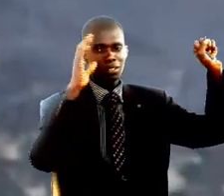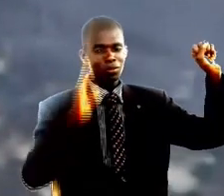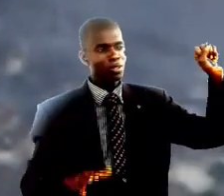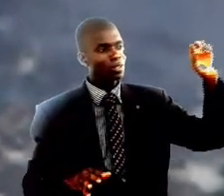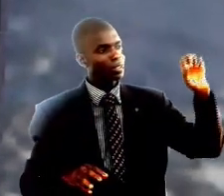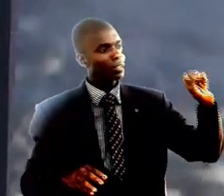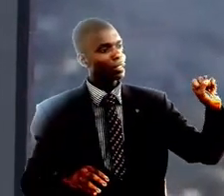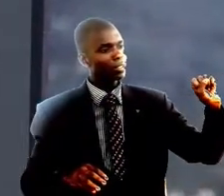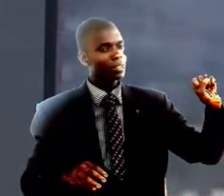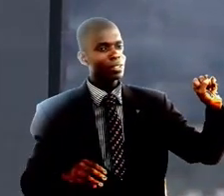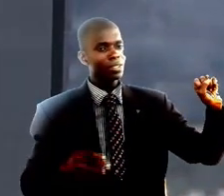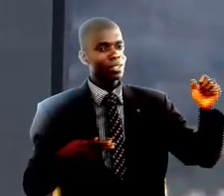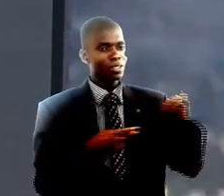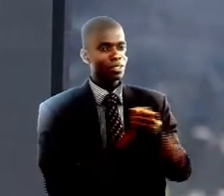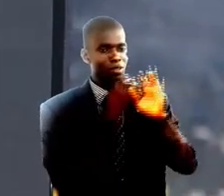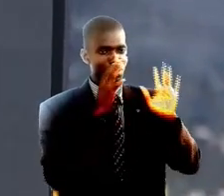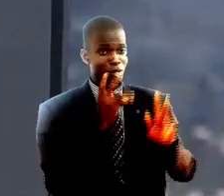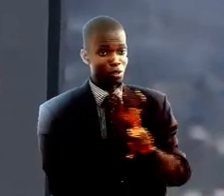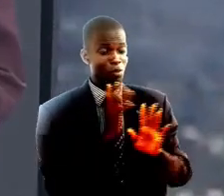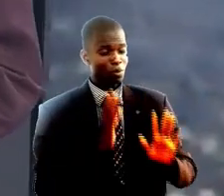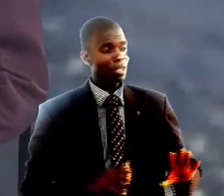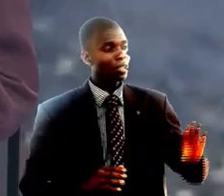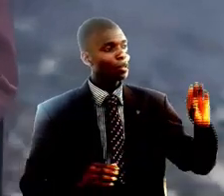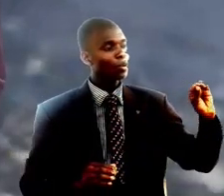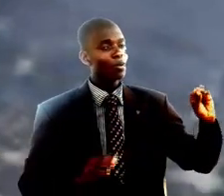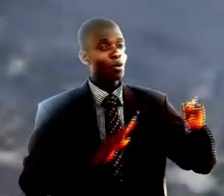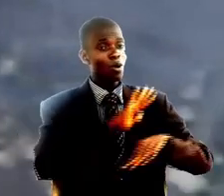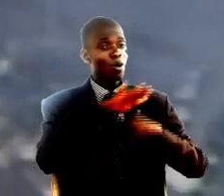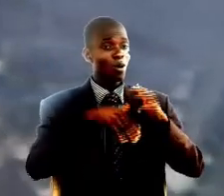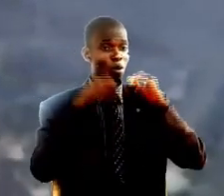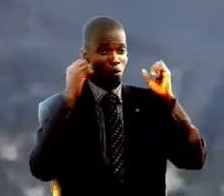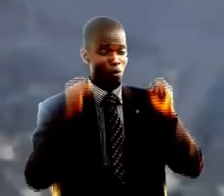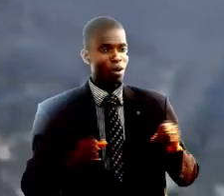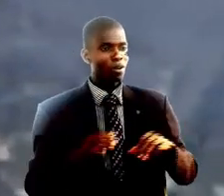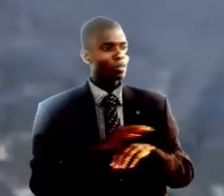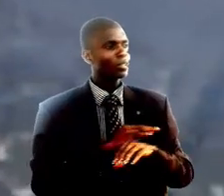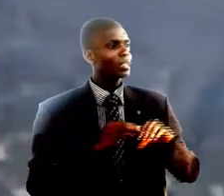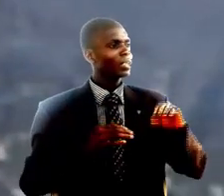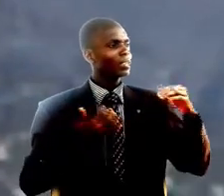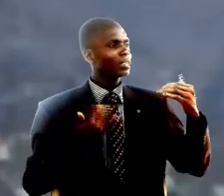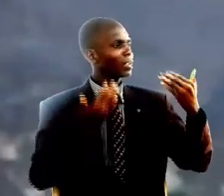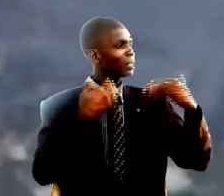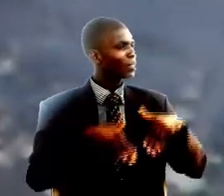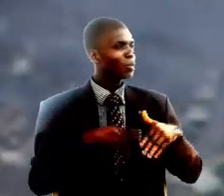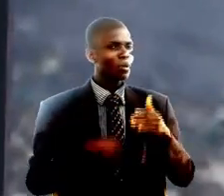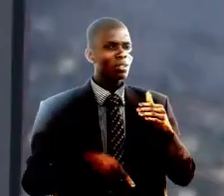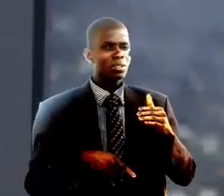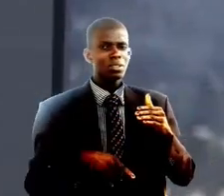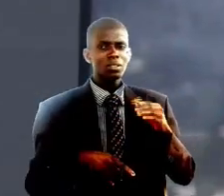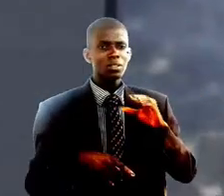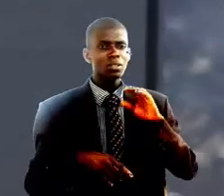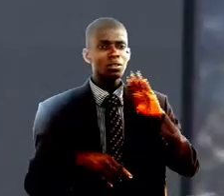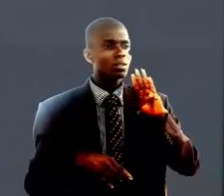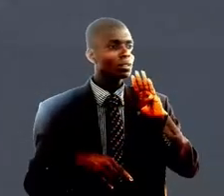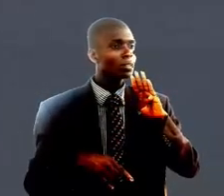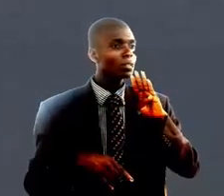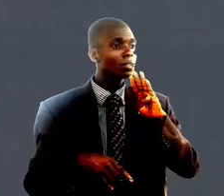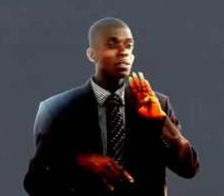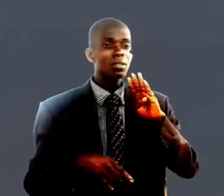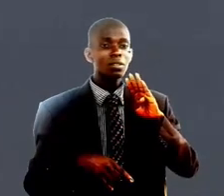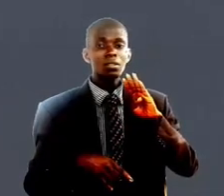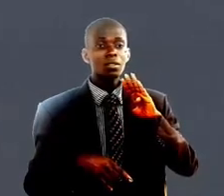O the omnipotent one? Is C the counselor? the counselor. He knows every turn of the